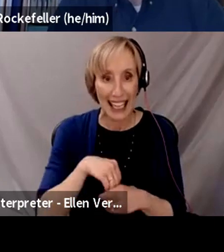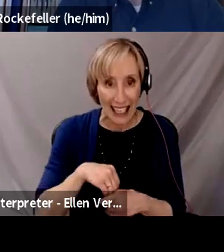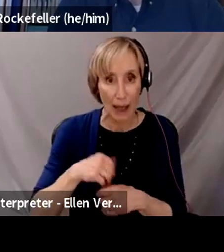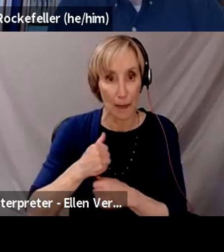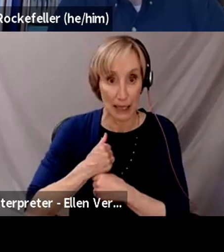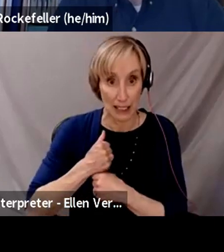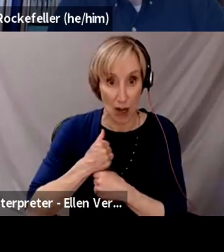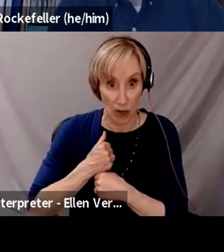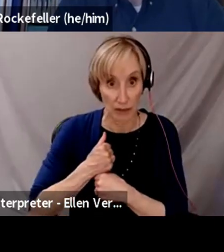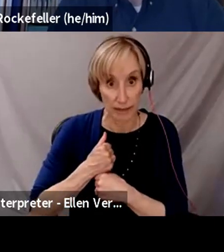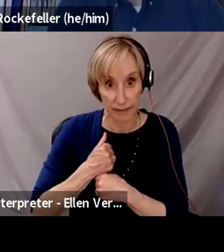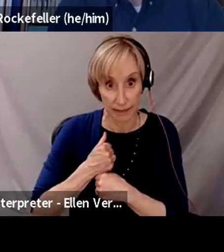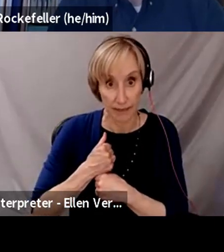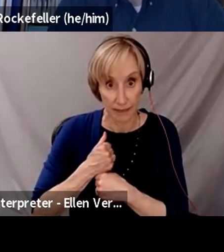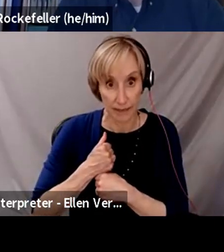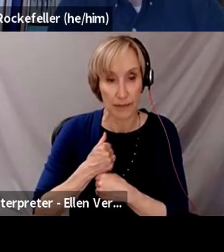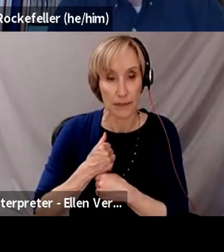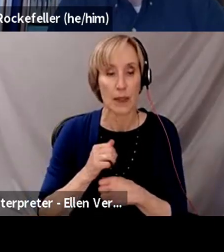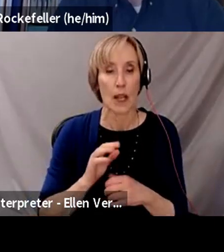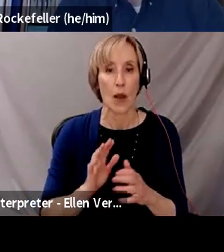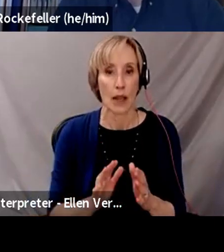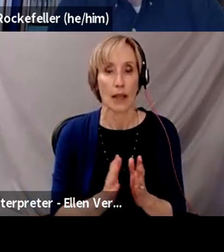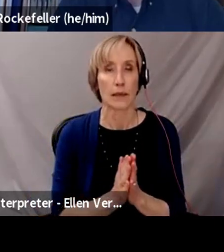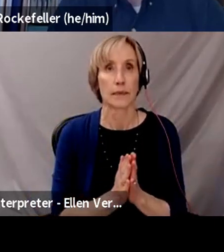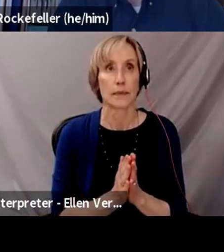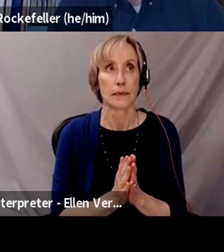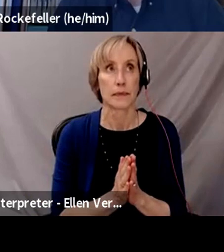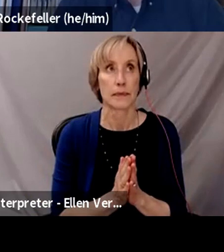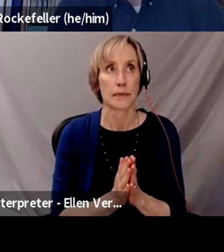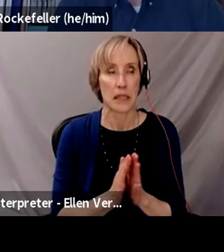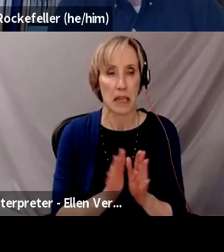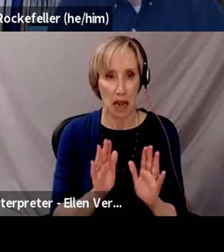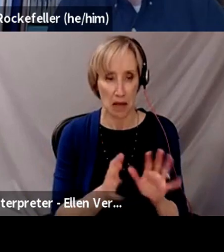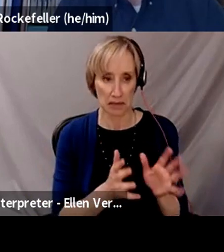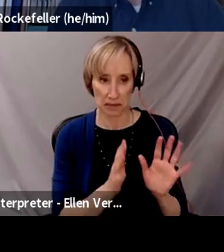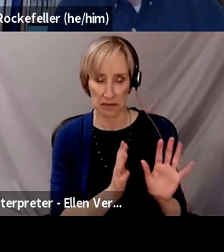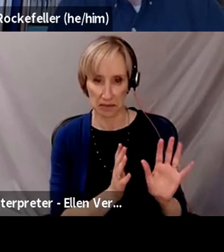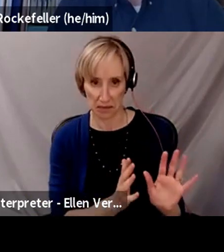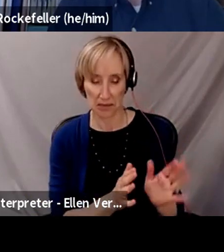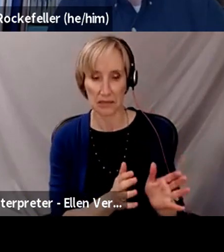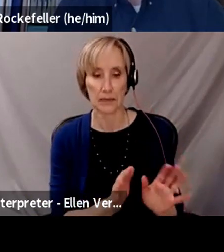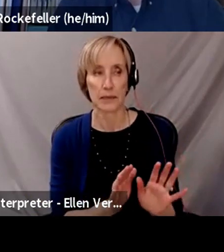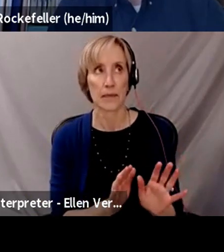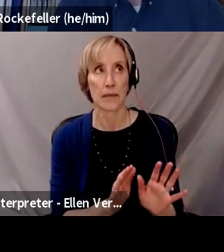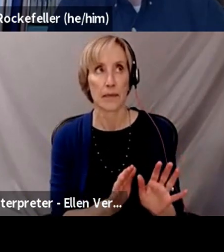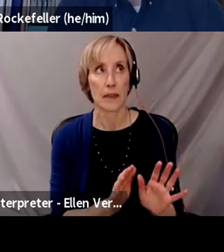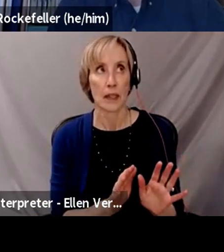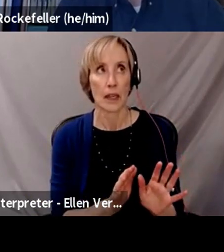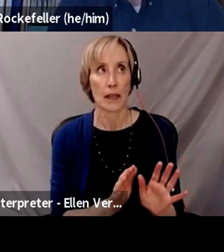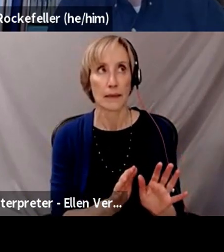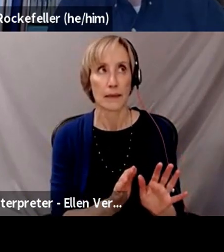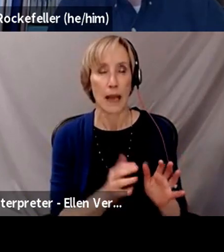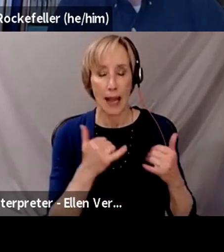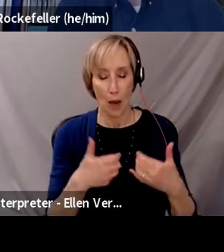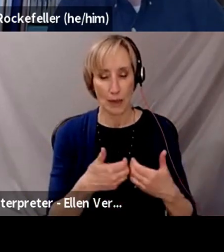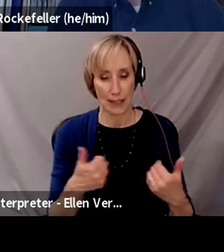But this is not really related to that experience as much as to say that I